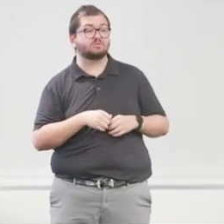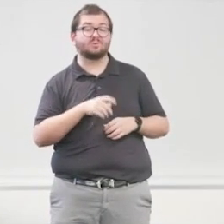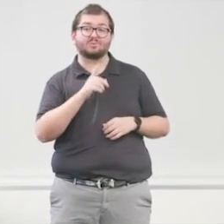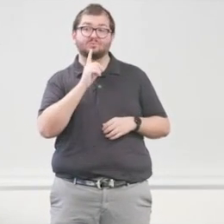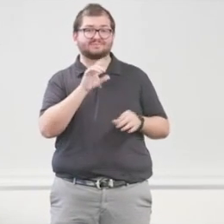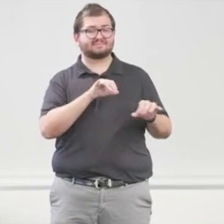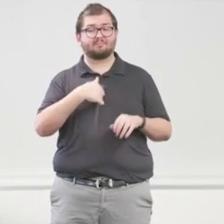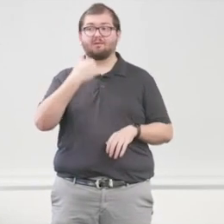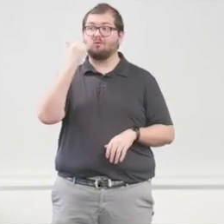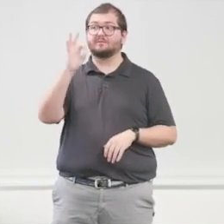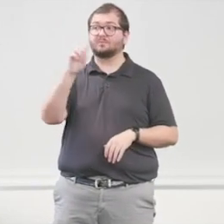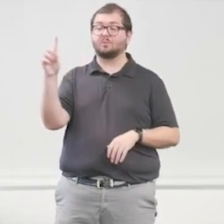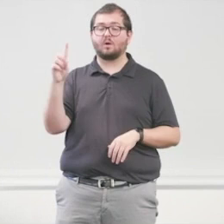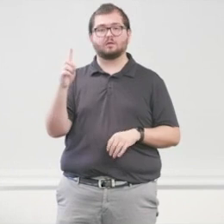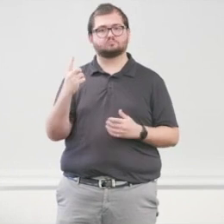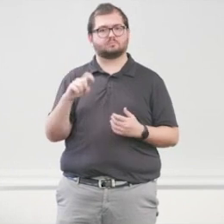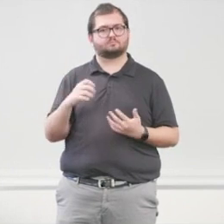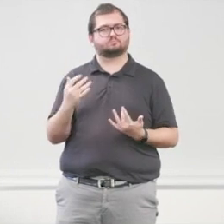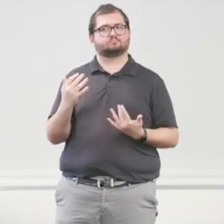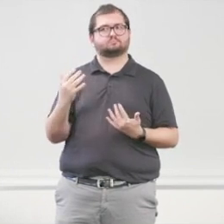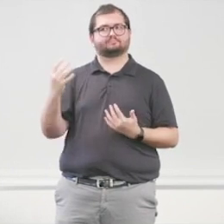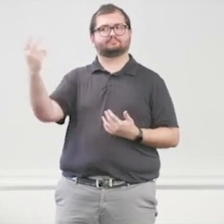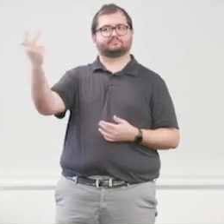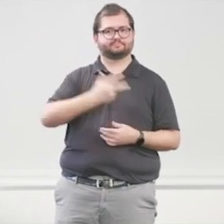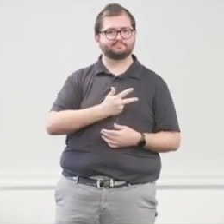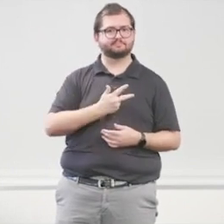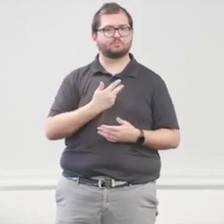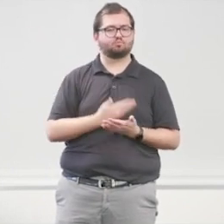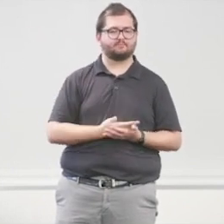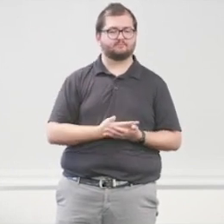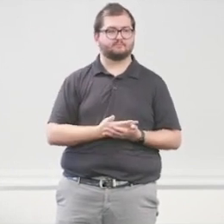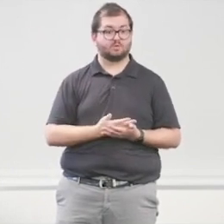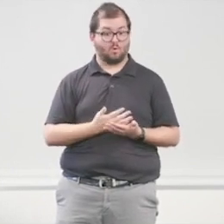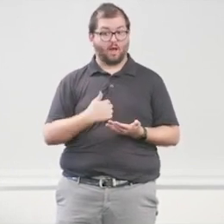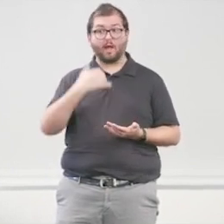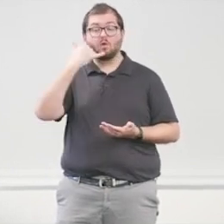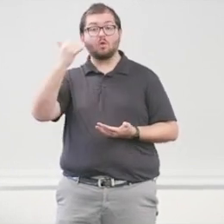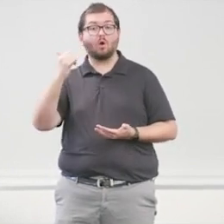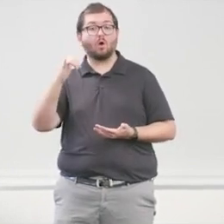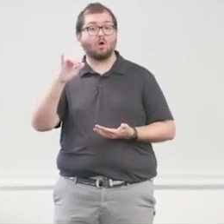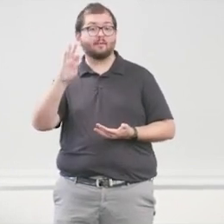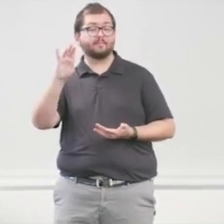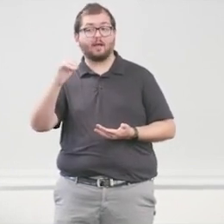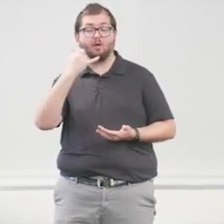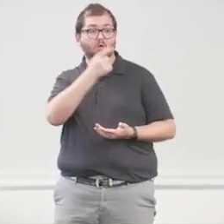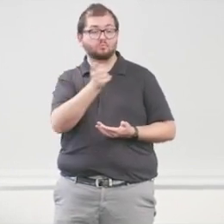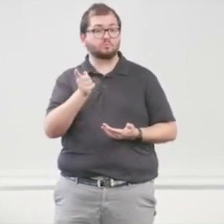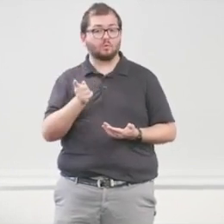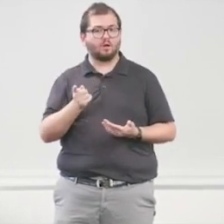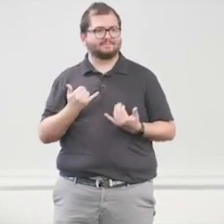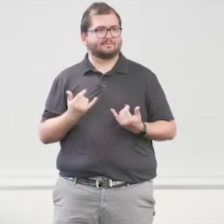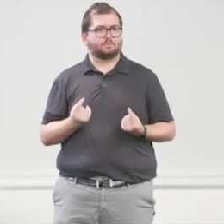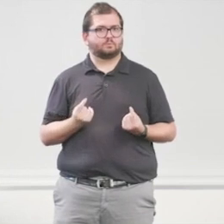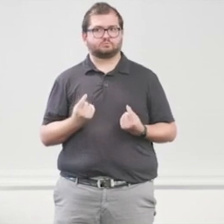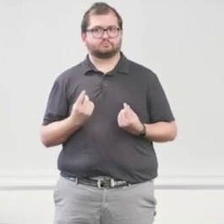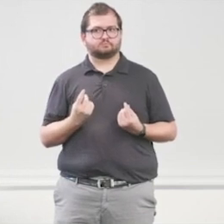time for fire or law enforcement or EMS to show up. What should I be doing, right? The first 48 hours of a cyber incident are just as critical